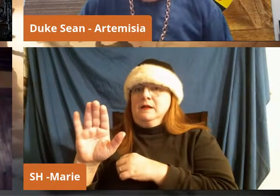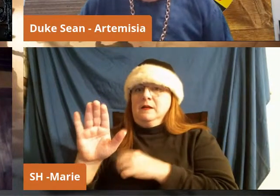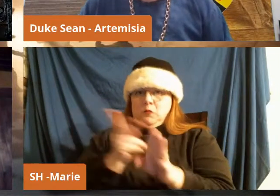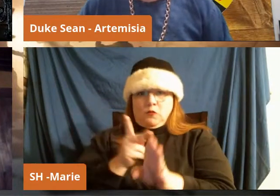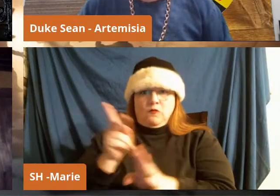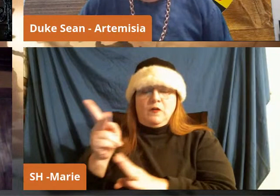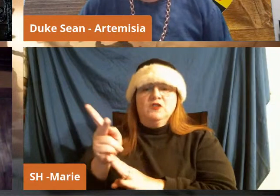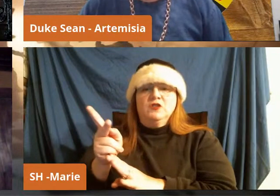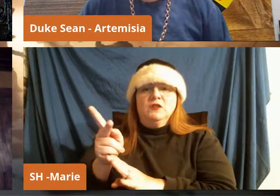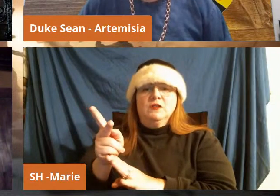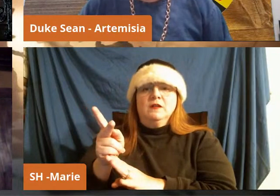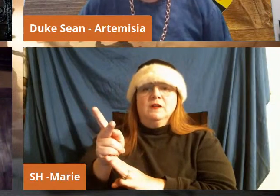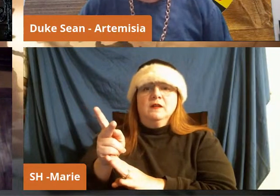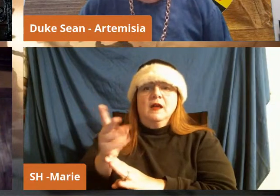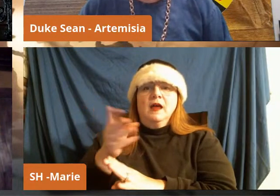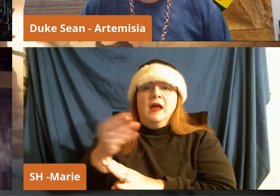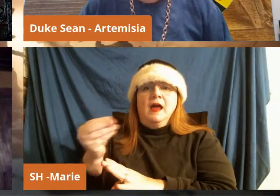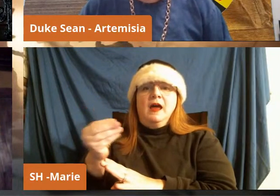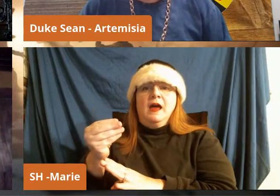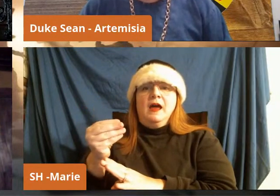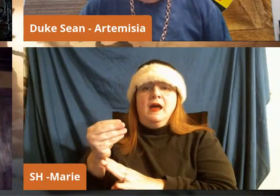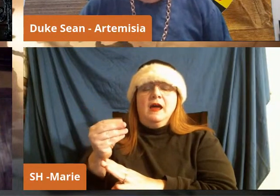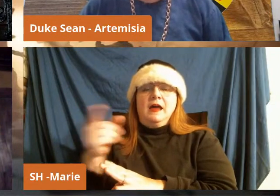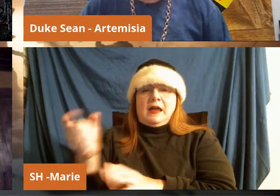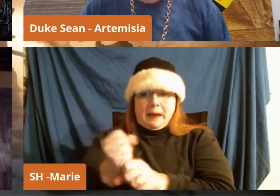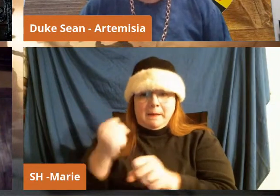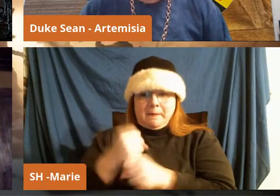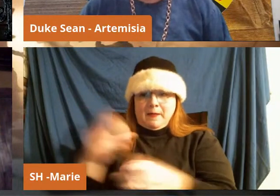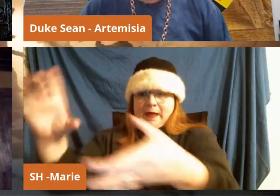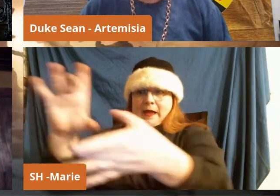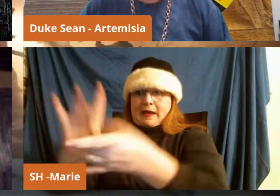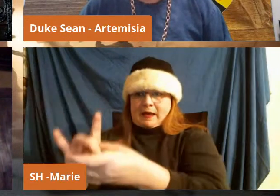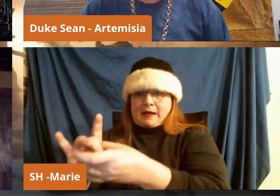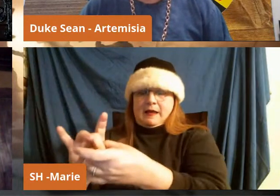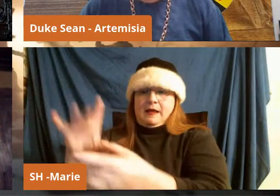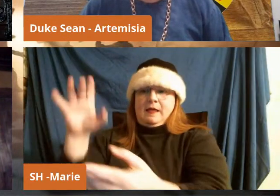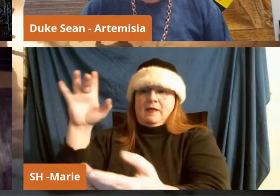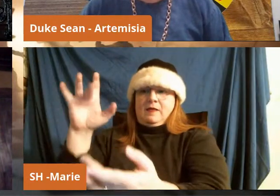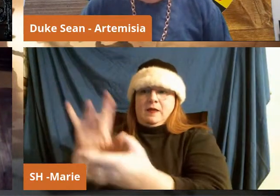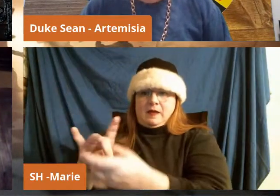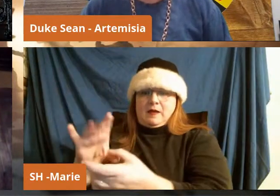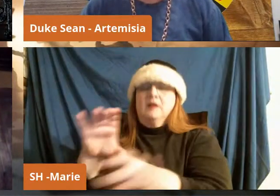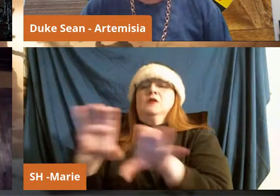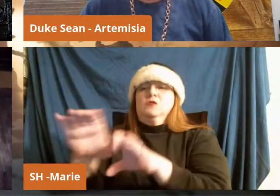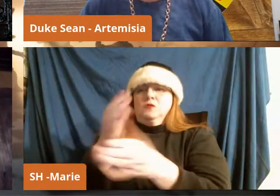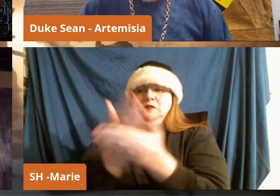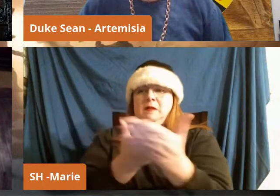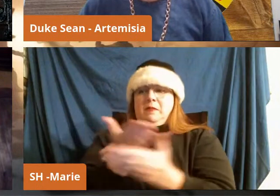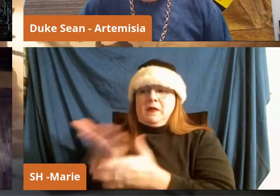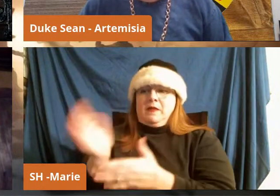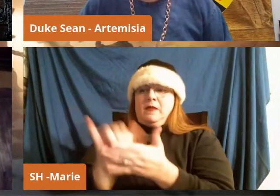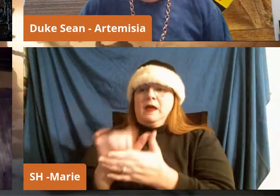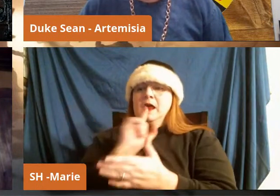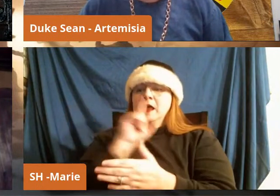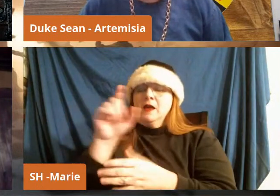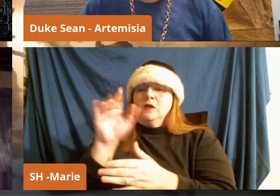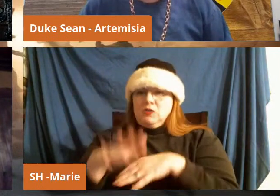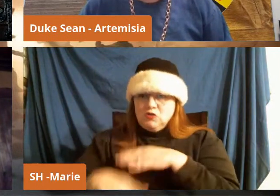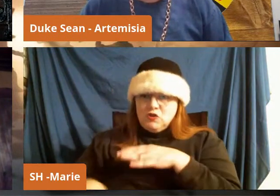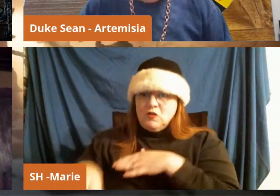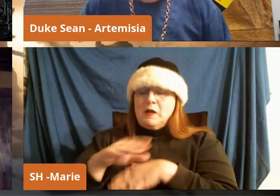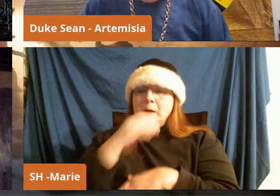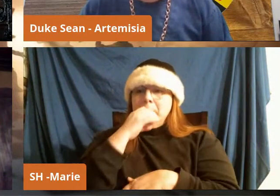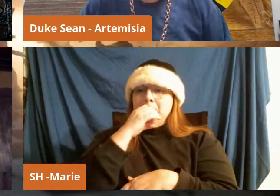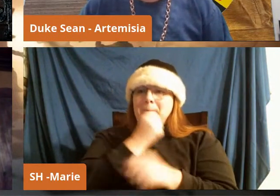profession. And he made that connection and was able to do something that he was genuinely